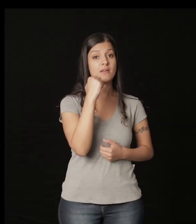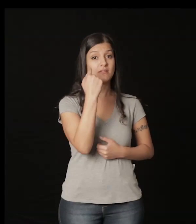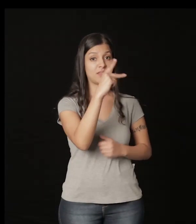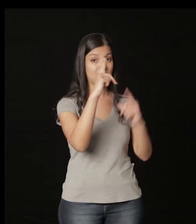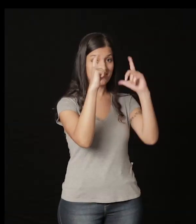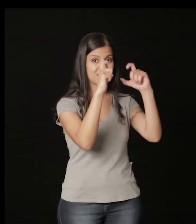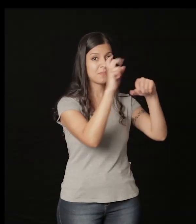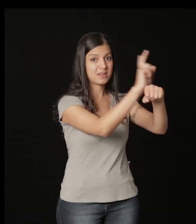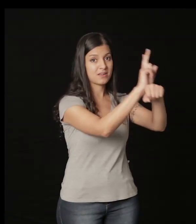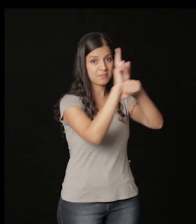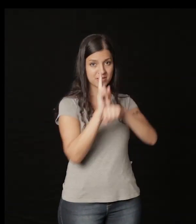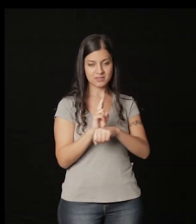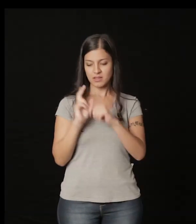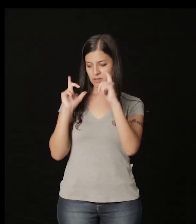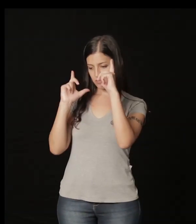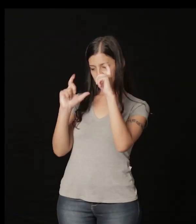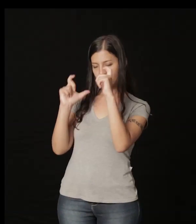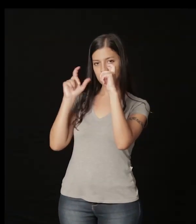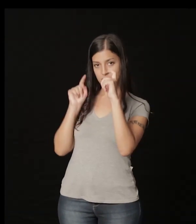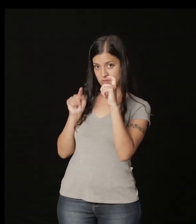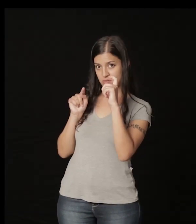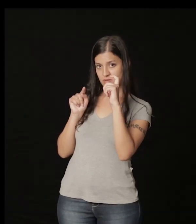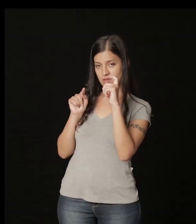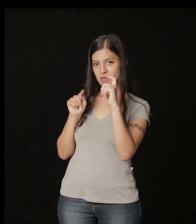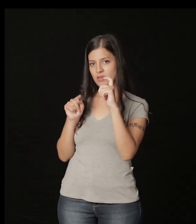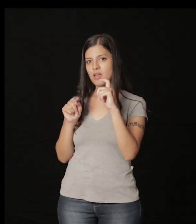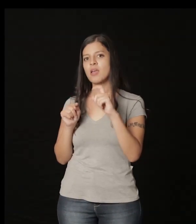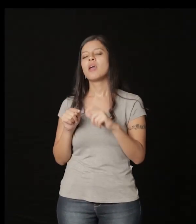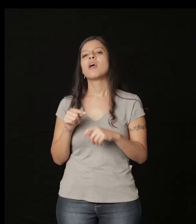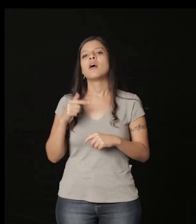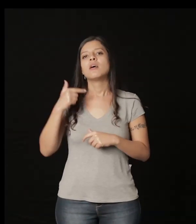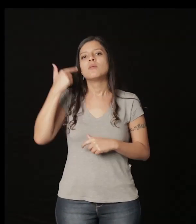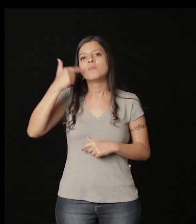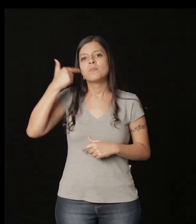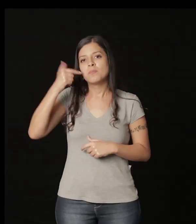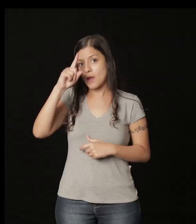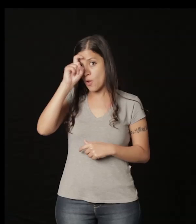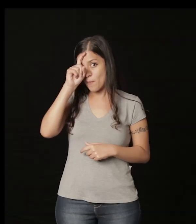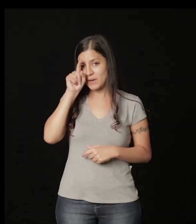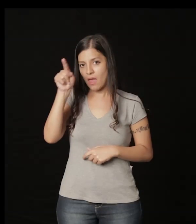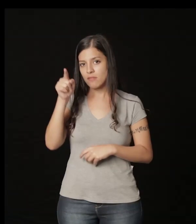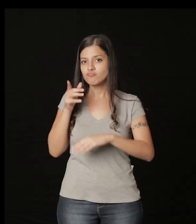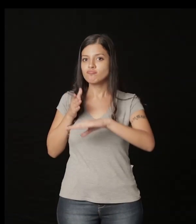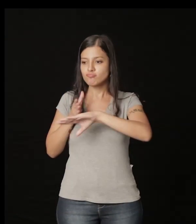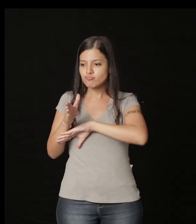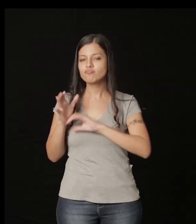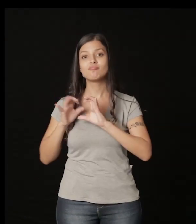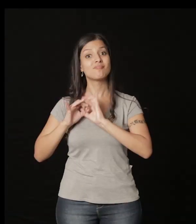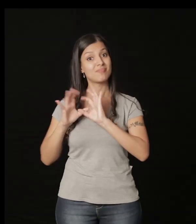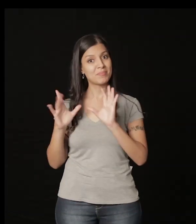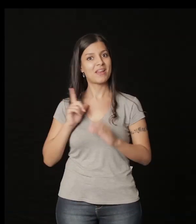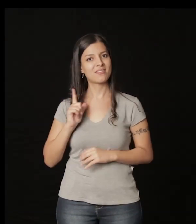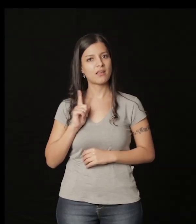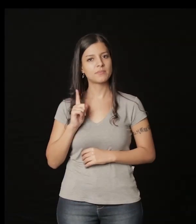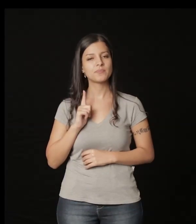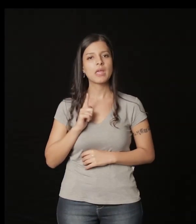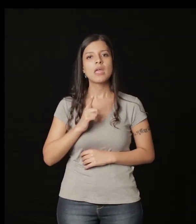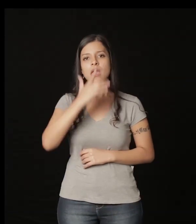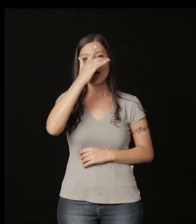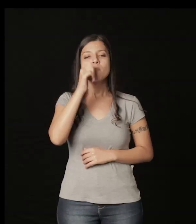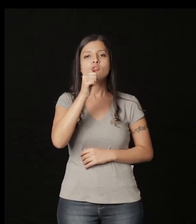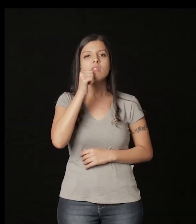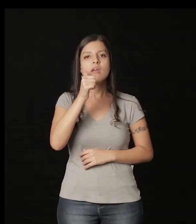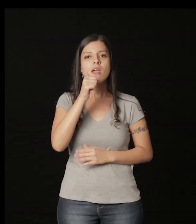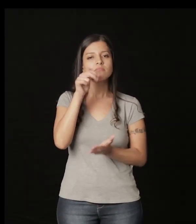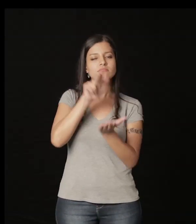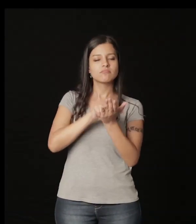we borrowed my father's camera to take this picture, and we got permission to go into a hospital in London and photograph this